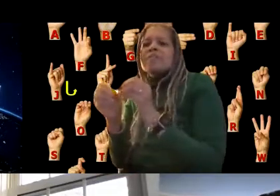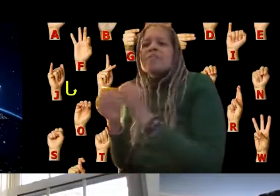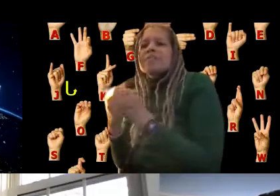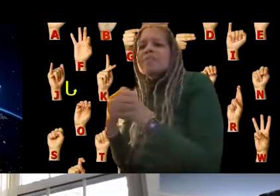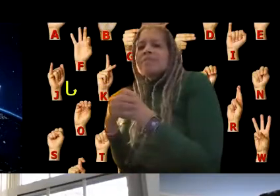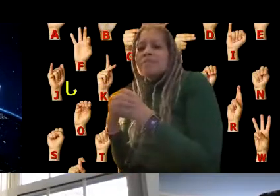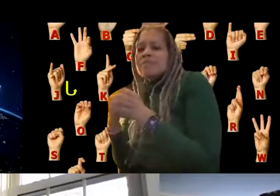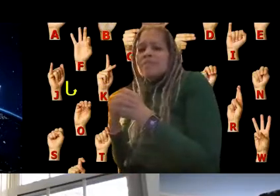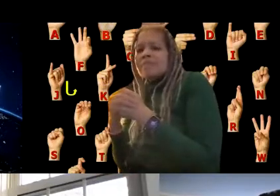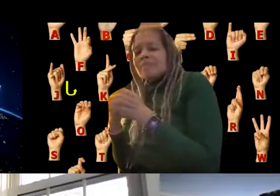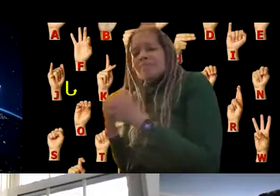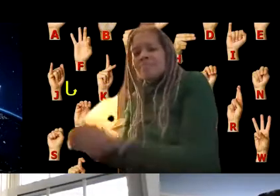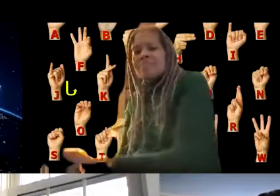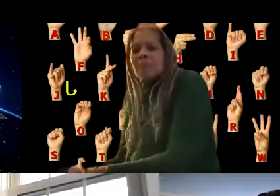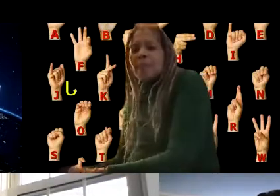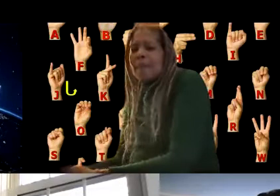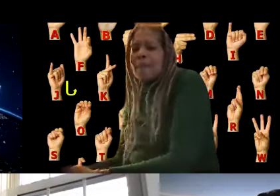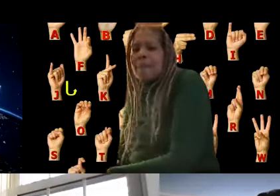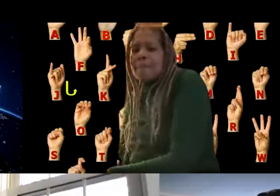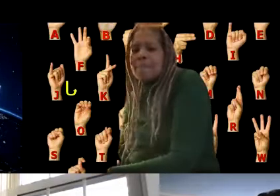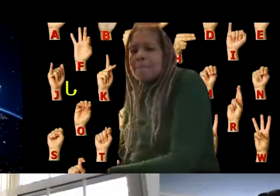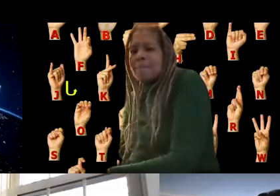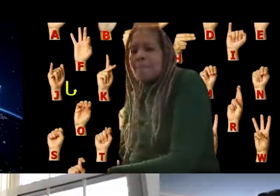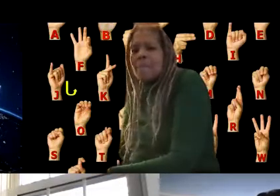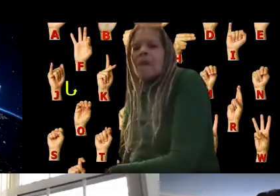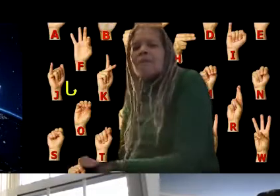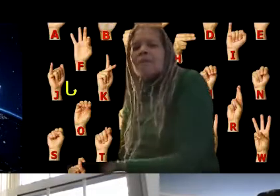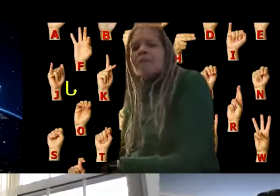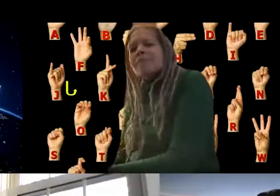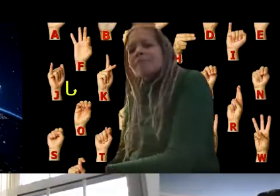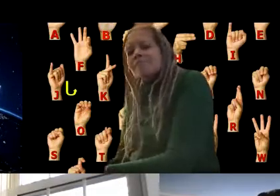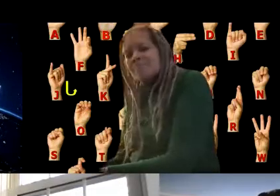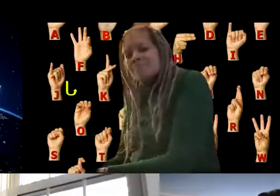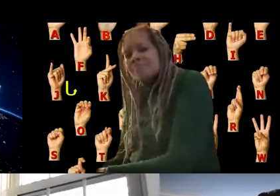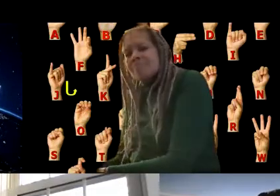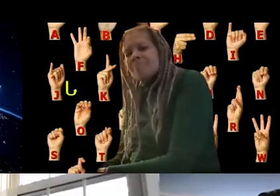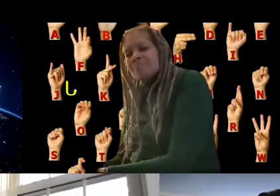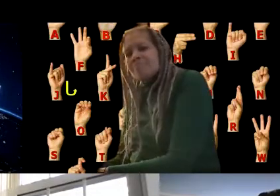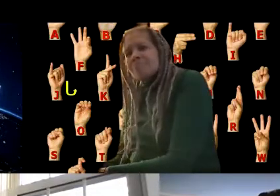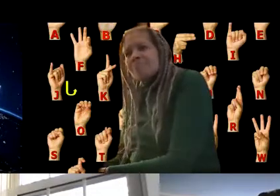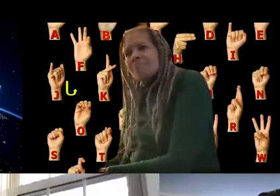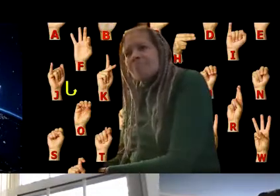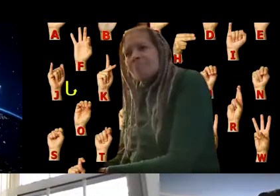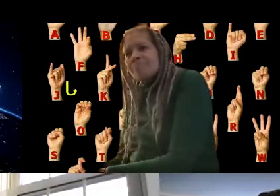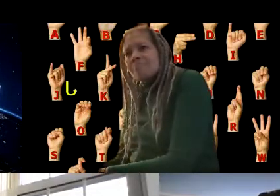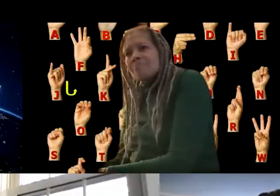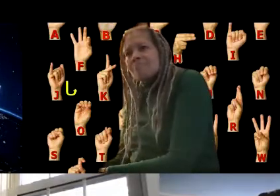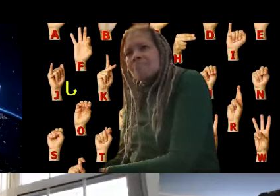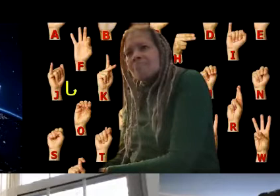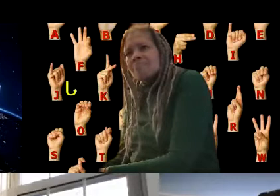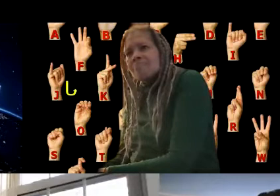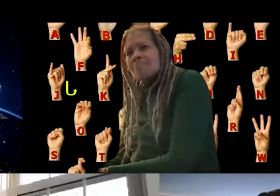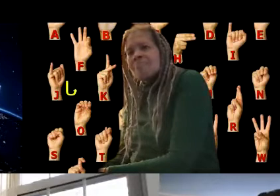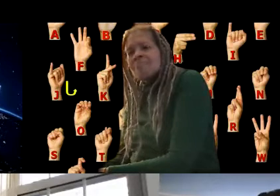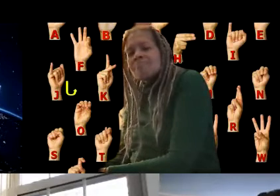advantage, and he has found a way to share that. And it's not detrimental. It seems genuine